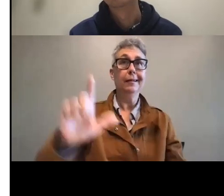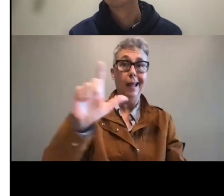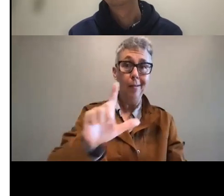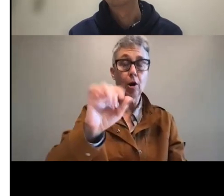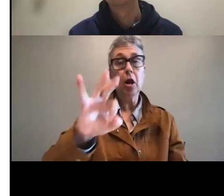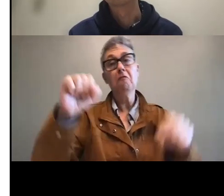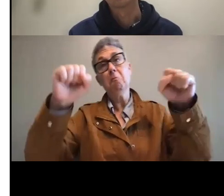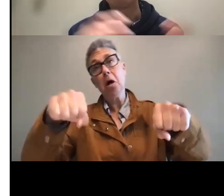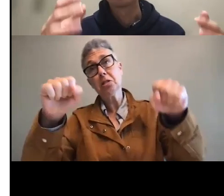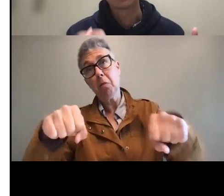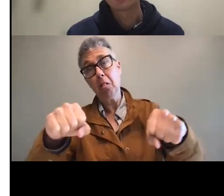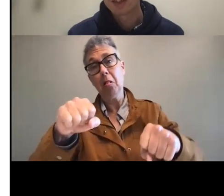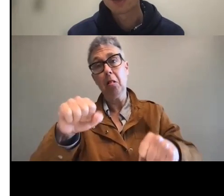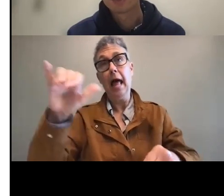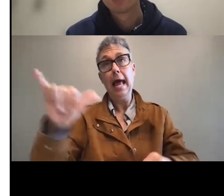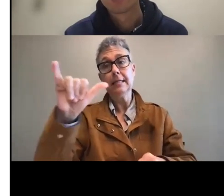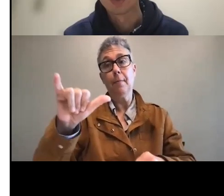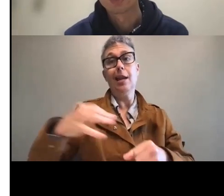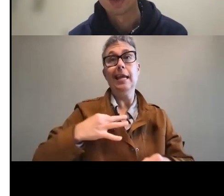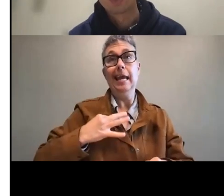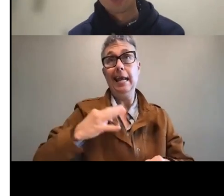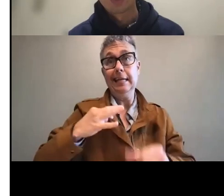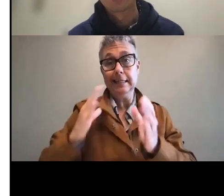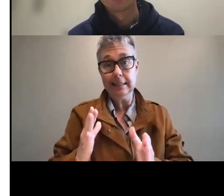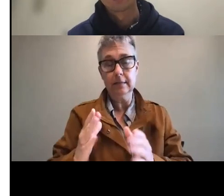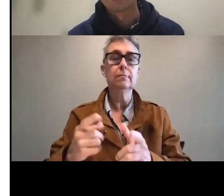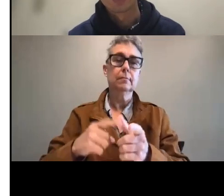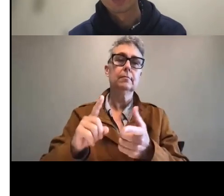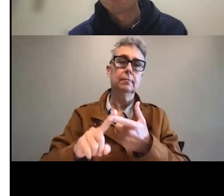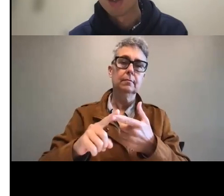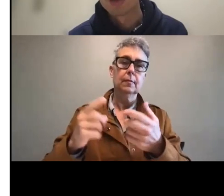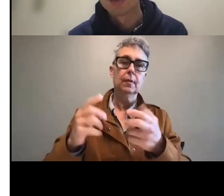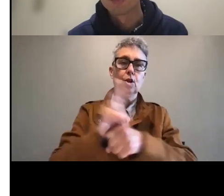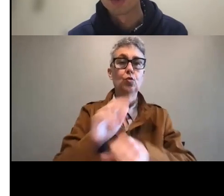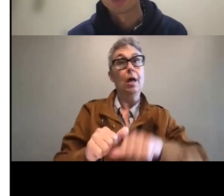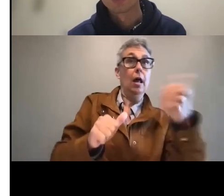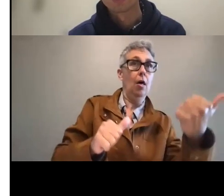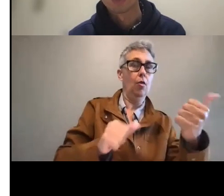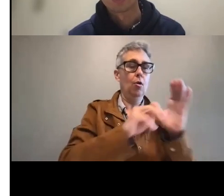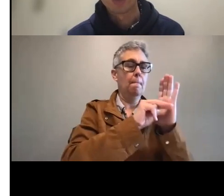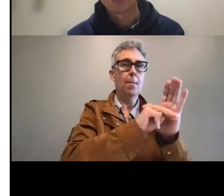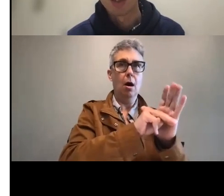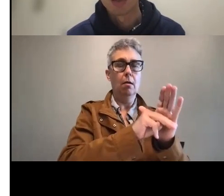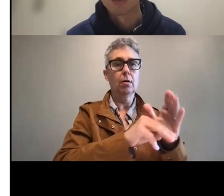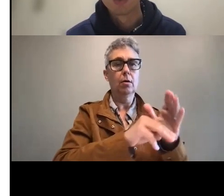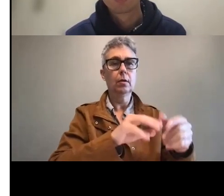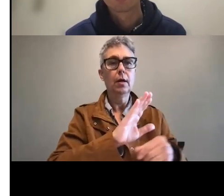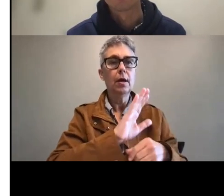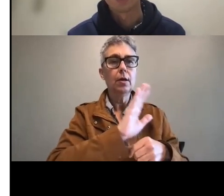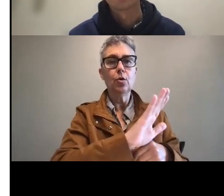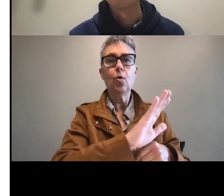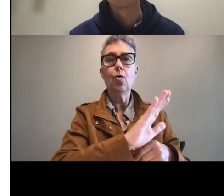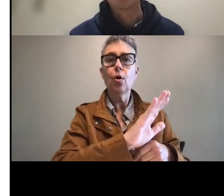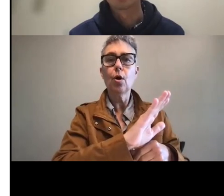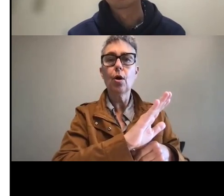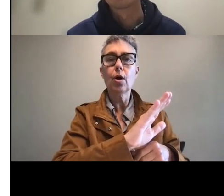potential antibody candidates, right? Then we can use another model, which is docking model, to